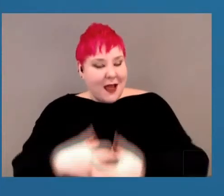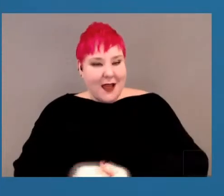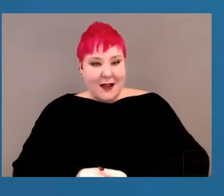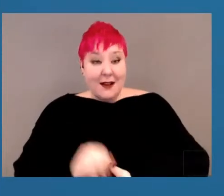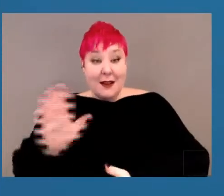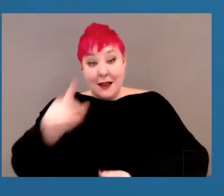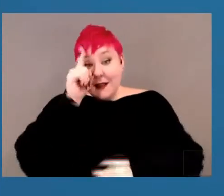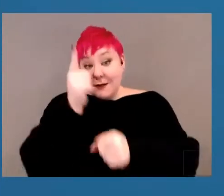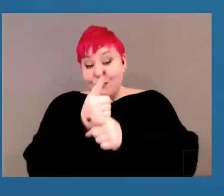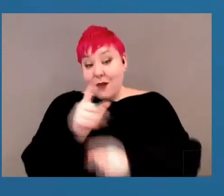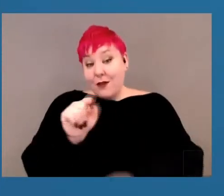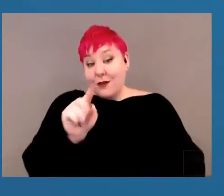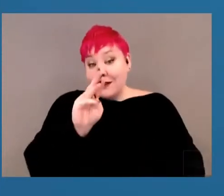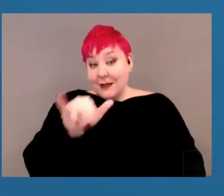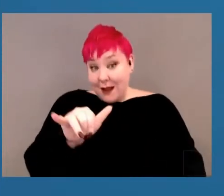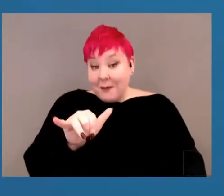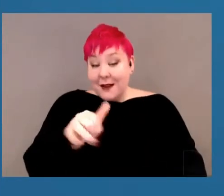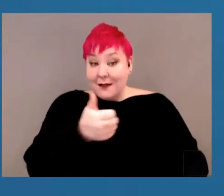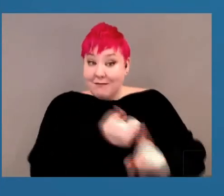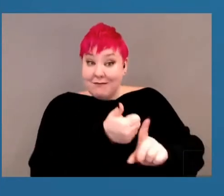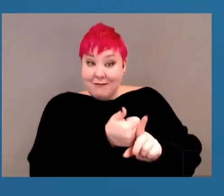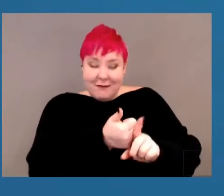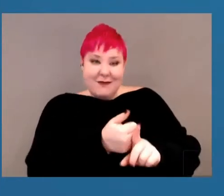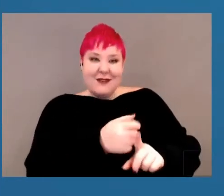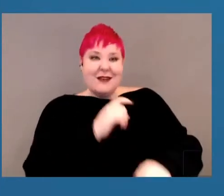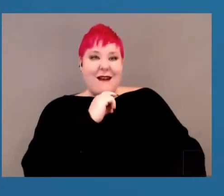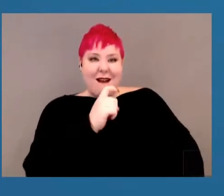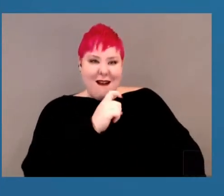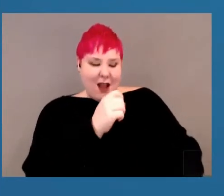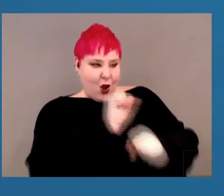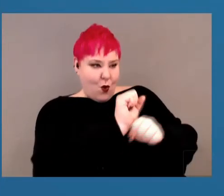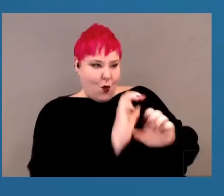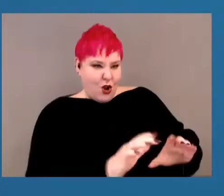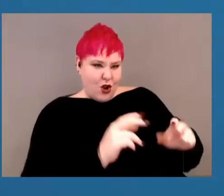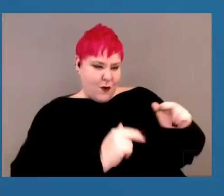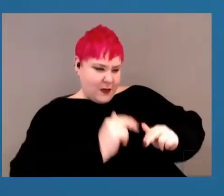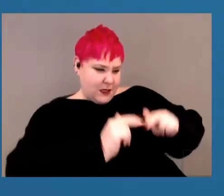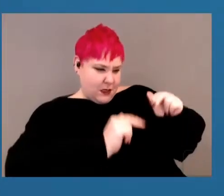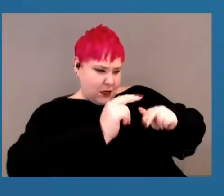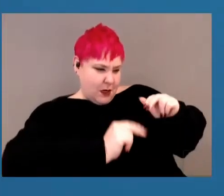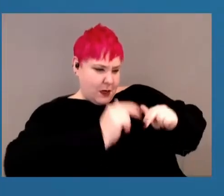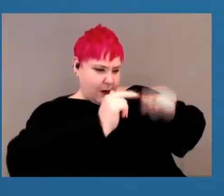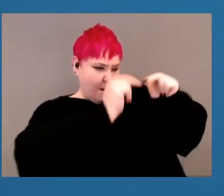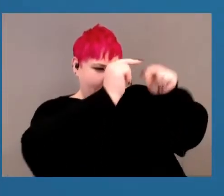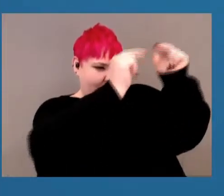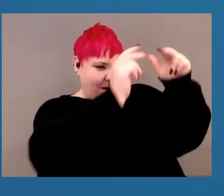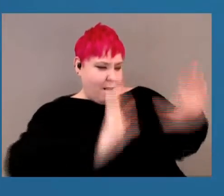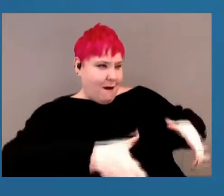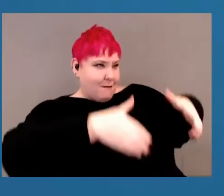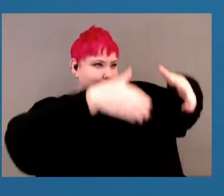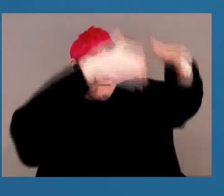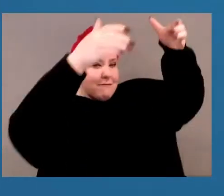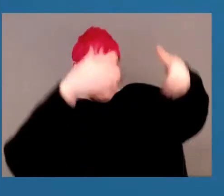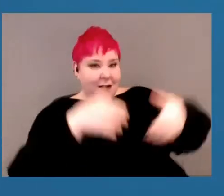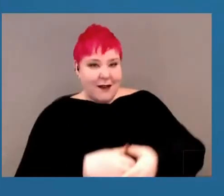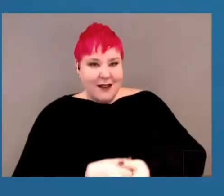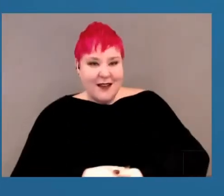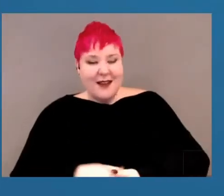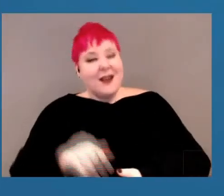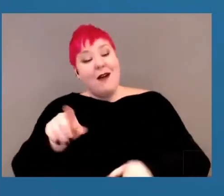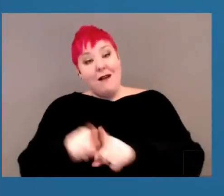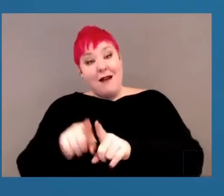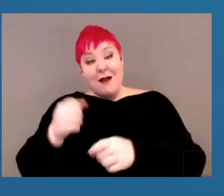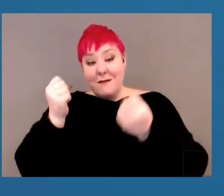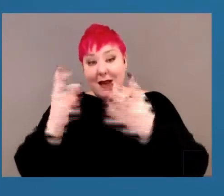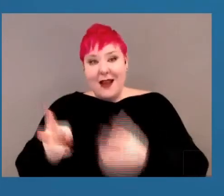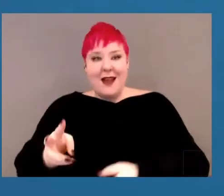make that steel into beautiful buildings. And there were longshoremen and so many others bringing in the steel from the Midwest and the